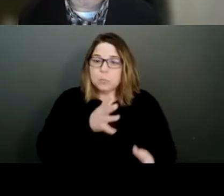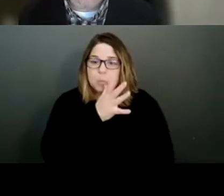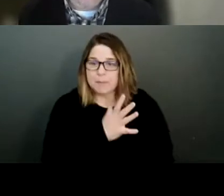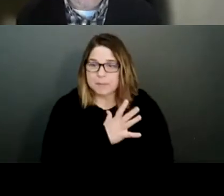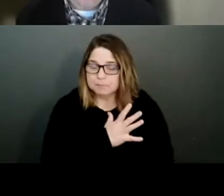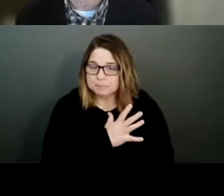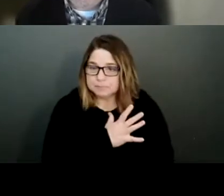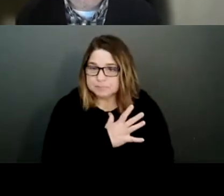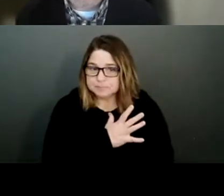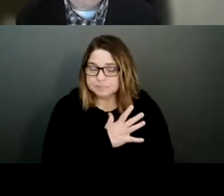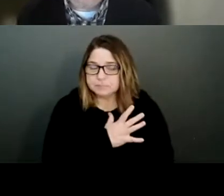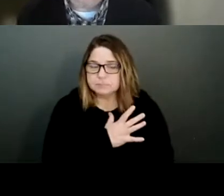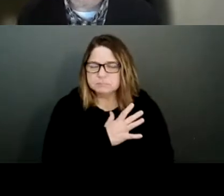time.